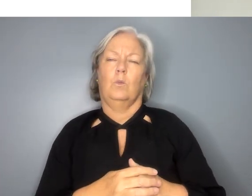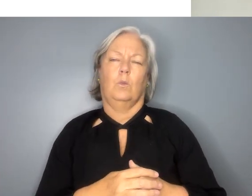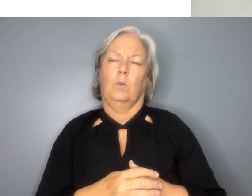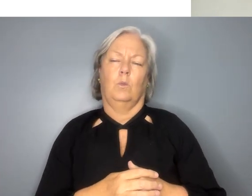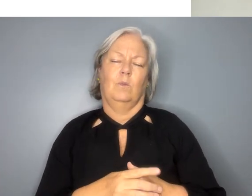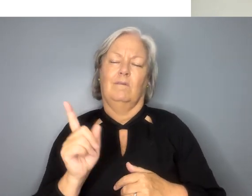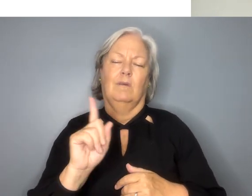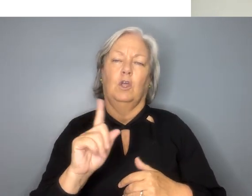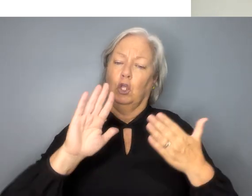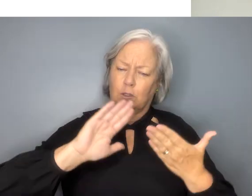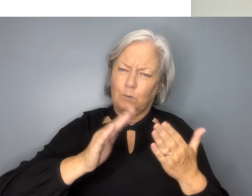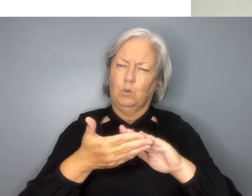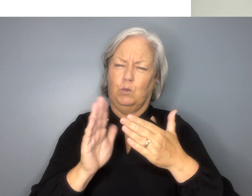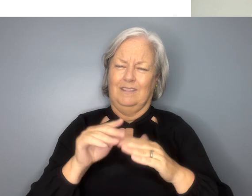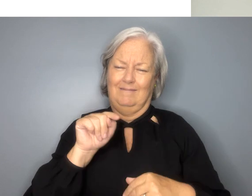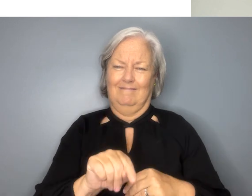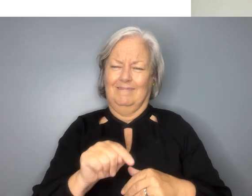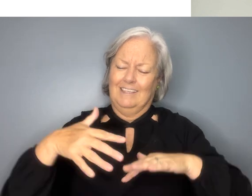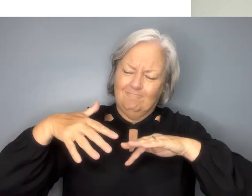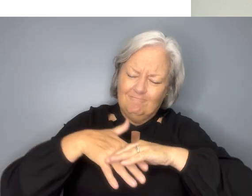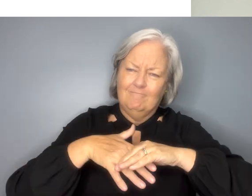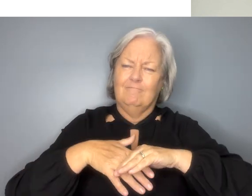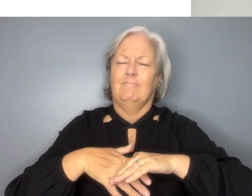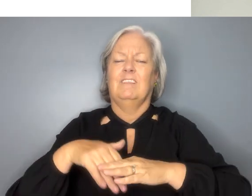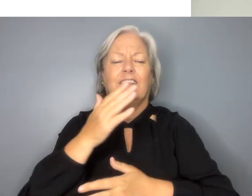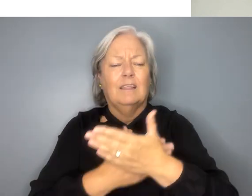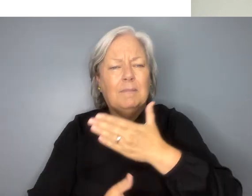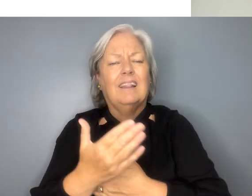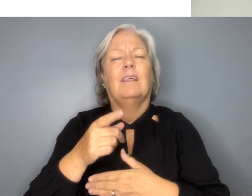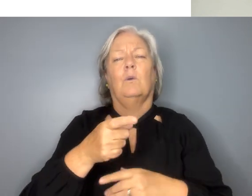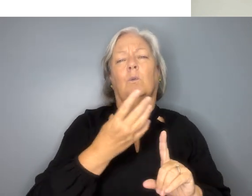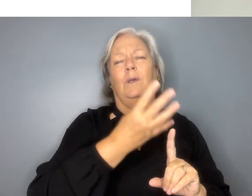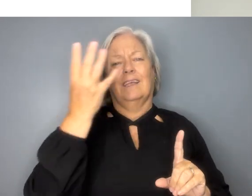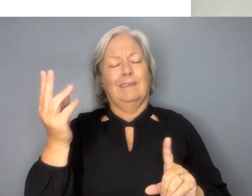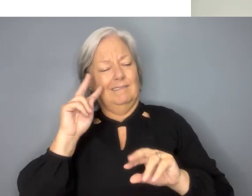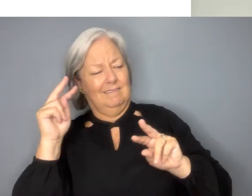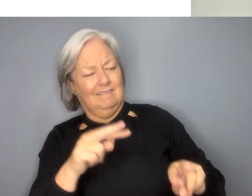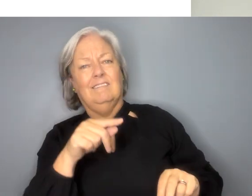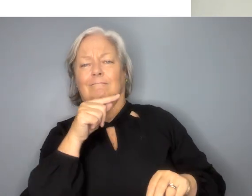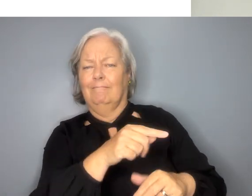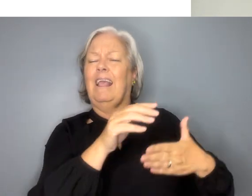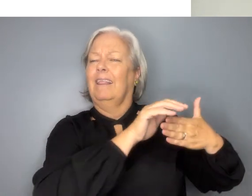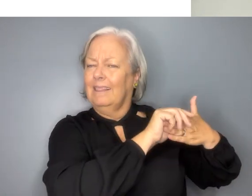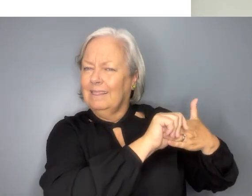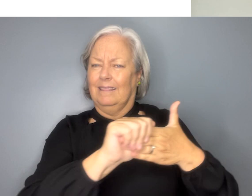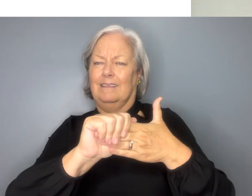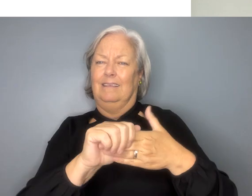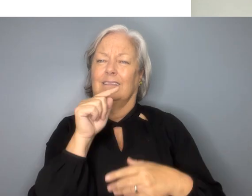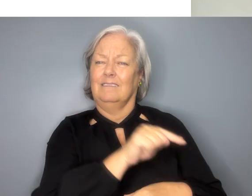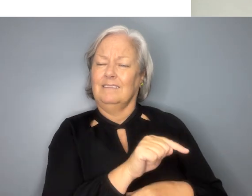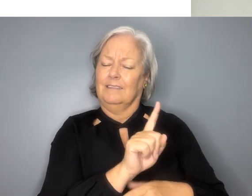at a grassroots level, that in disability groups, queer people with disabilities are treated as